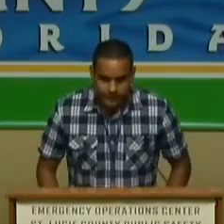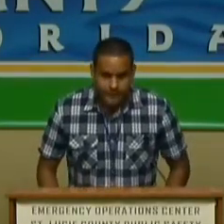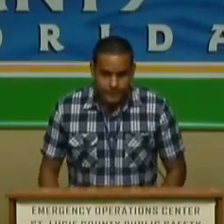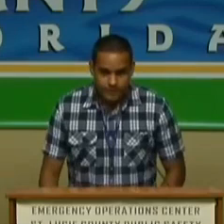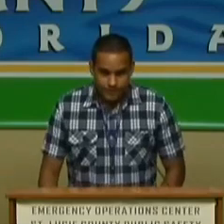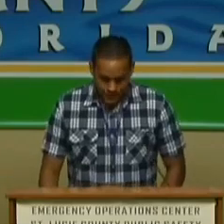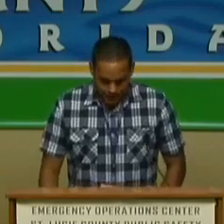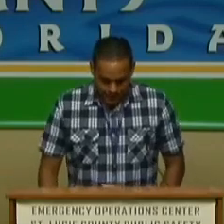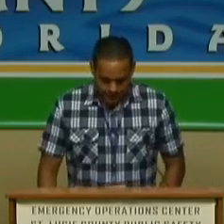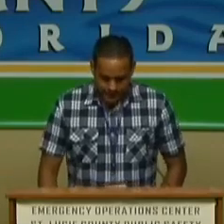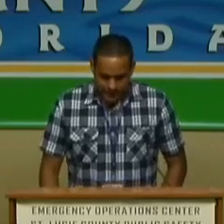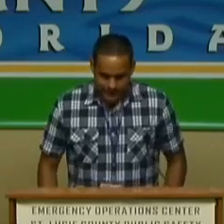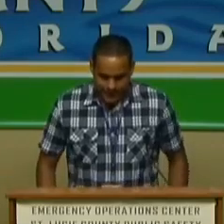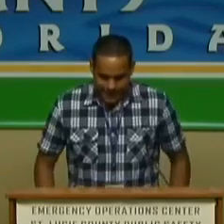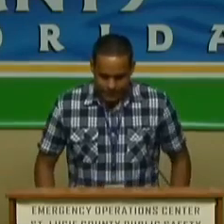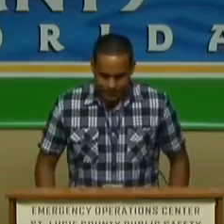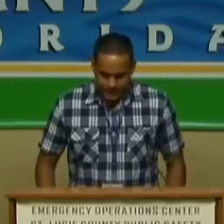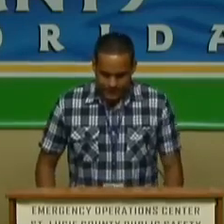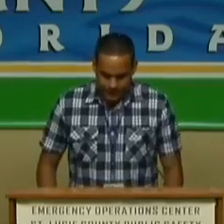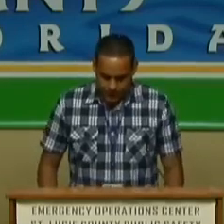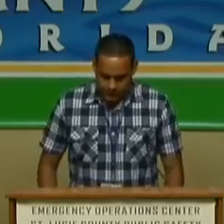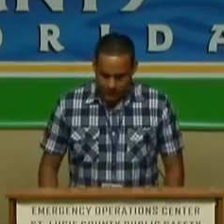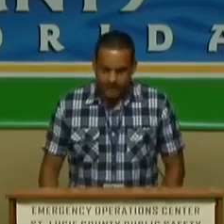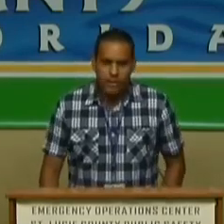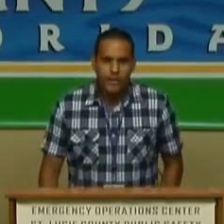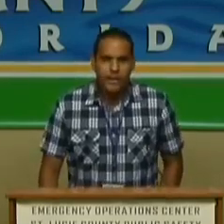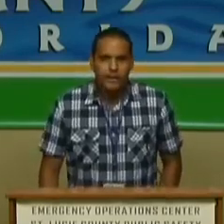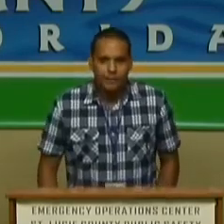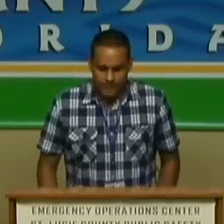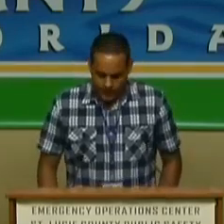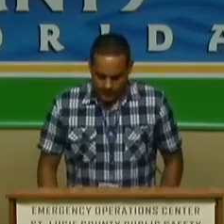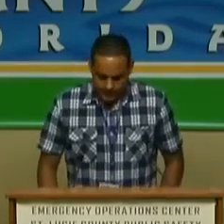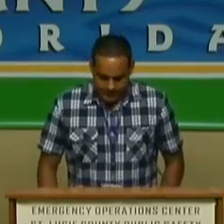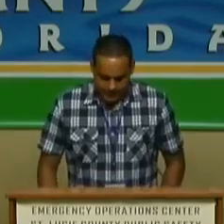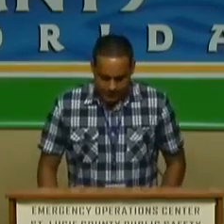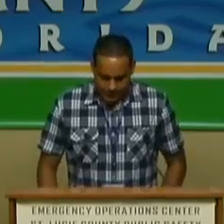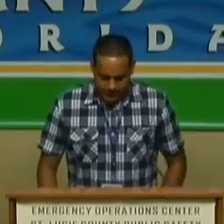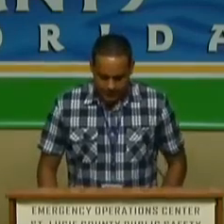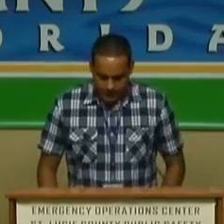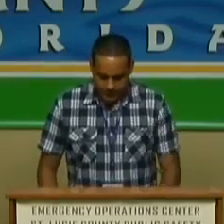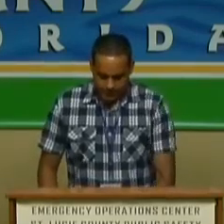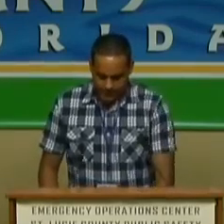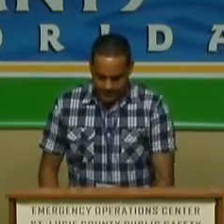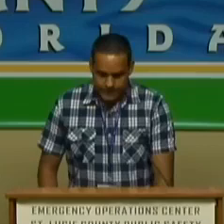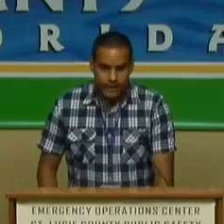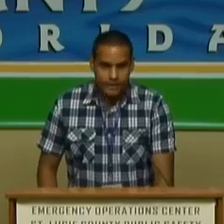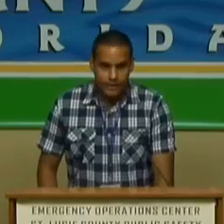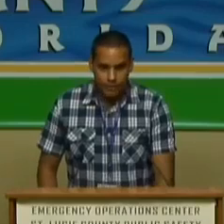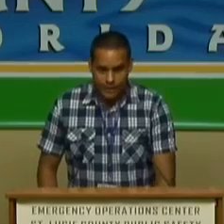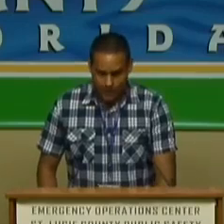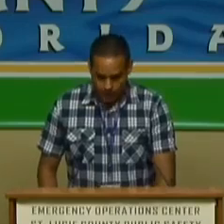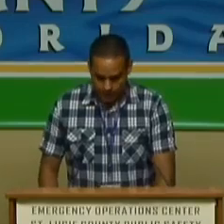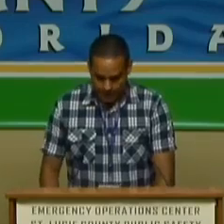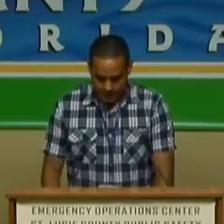Muy buenas tardes. Esta es la actualización del mediodía del Centro de Operaciones de Emergencia del Condado de St.